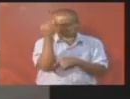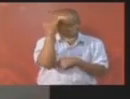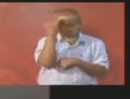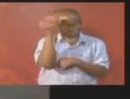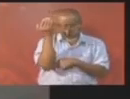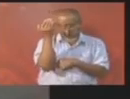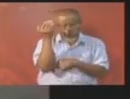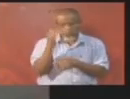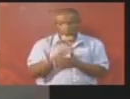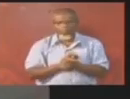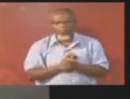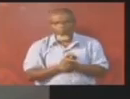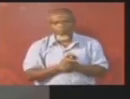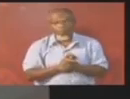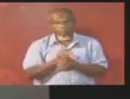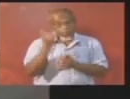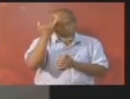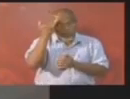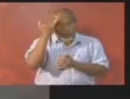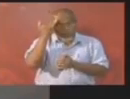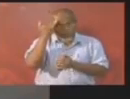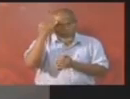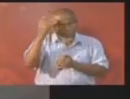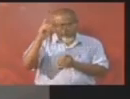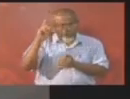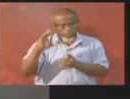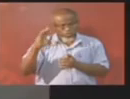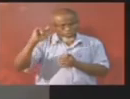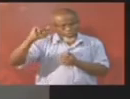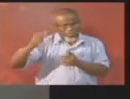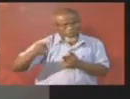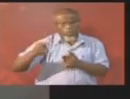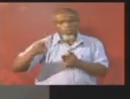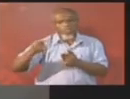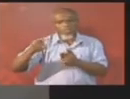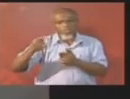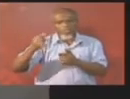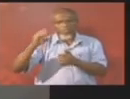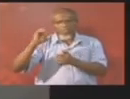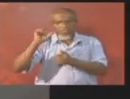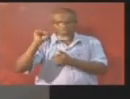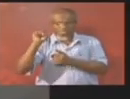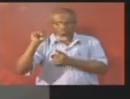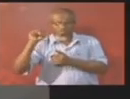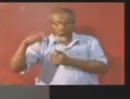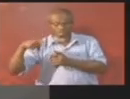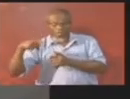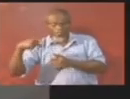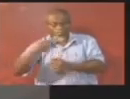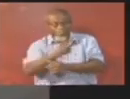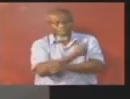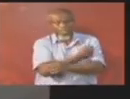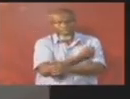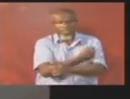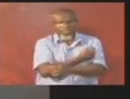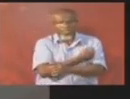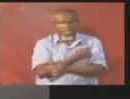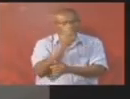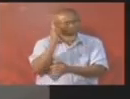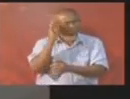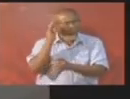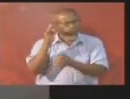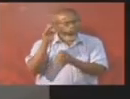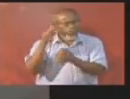100,000 Sinopharm vaccines, but I was just wondering an estimated timing as to when we're going to be purchasing more